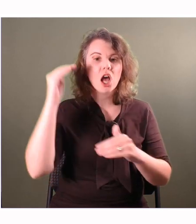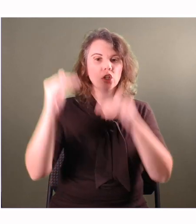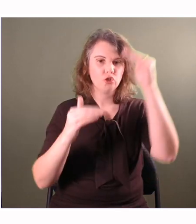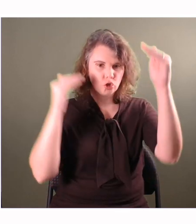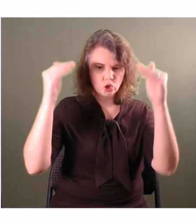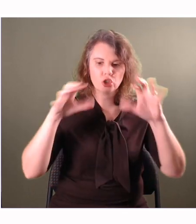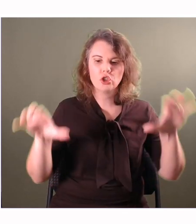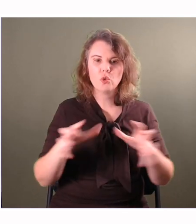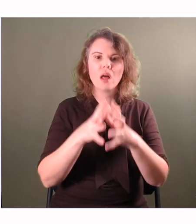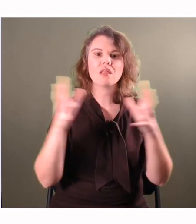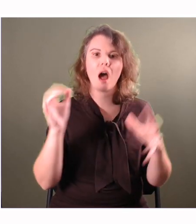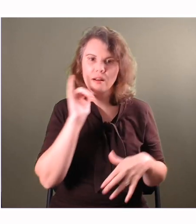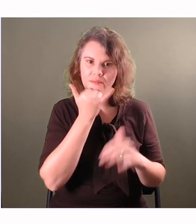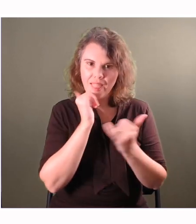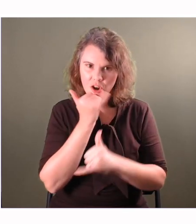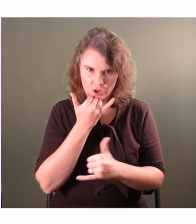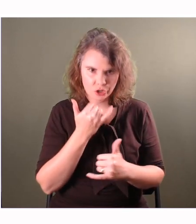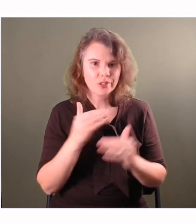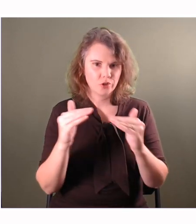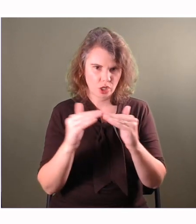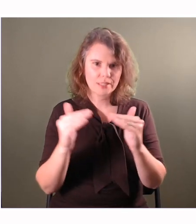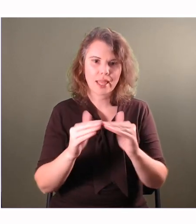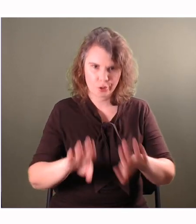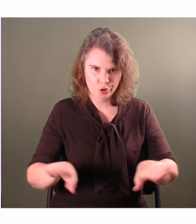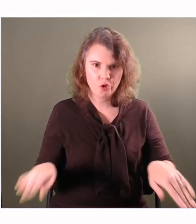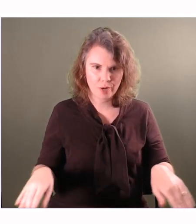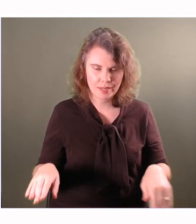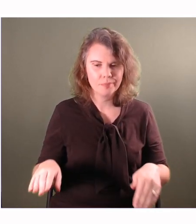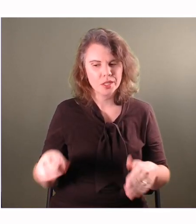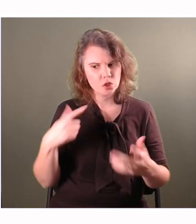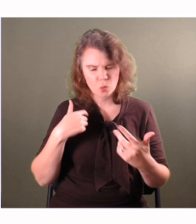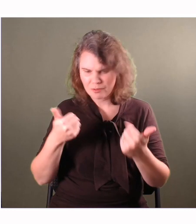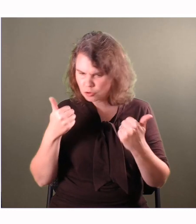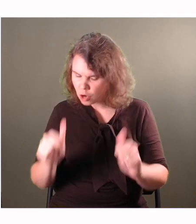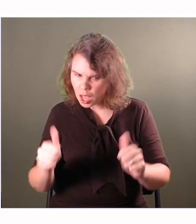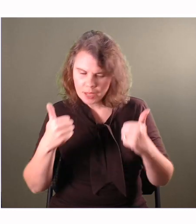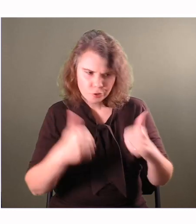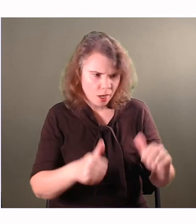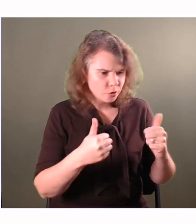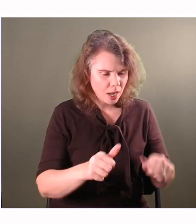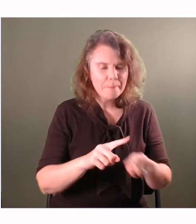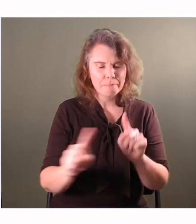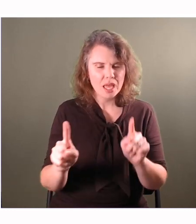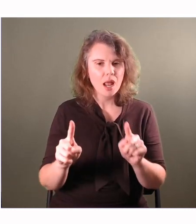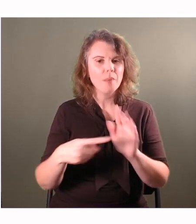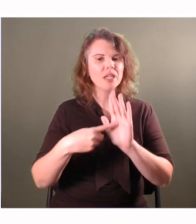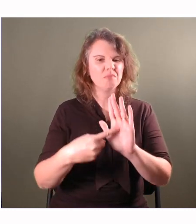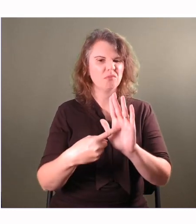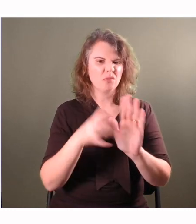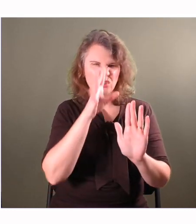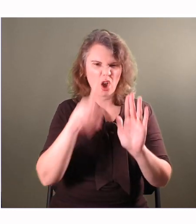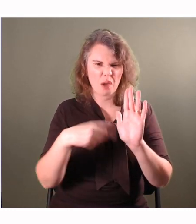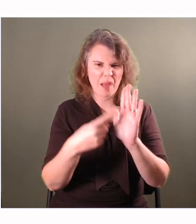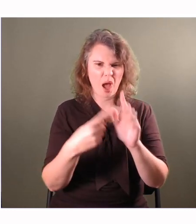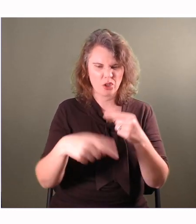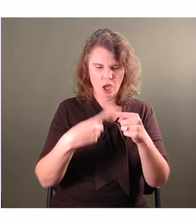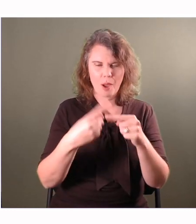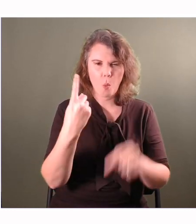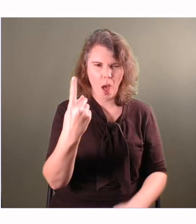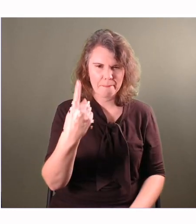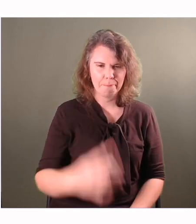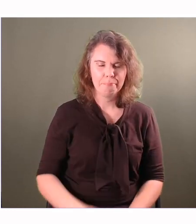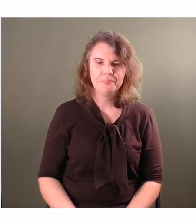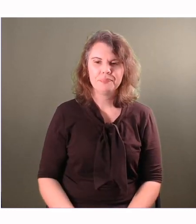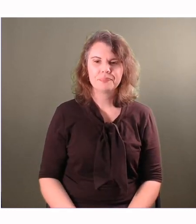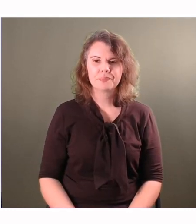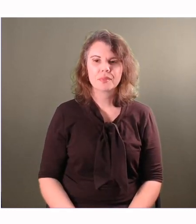high degree of error with adults. And we've looked at this in several domains, but I'm only going to tell you about one. It